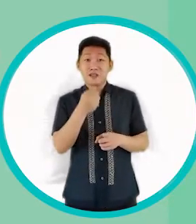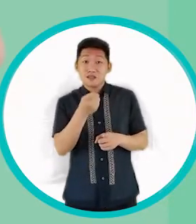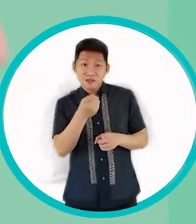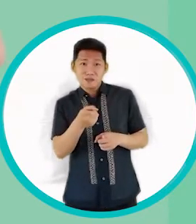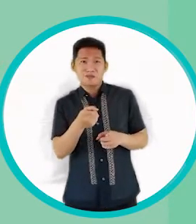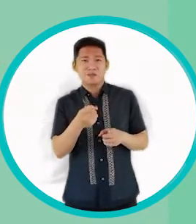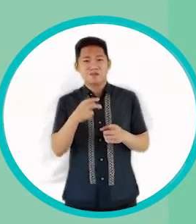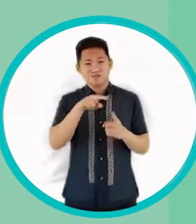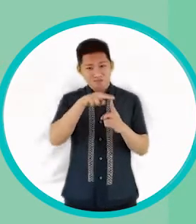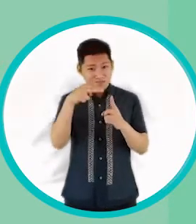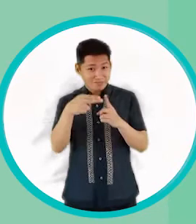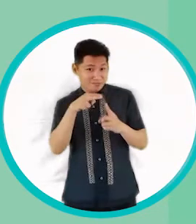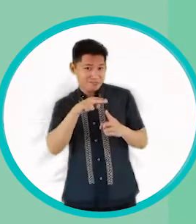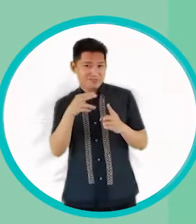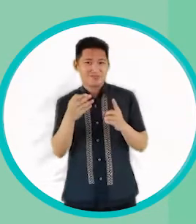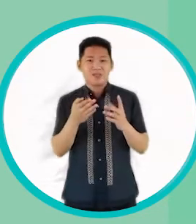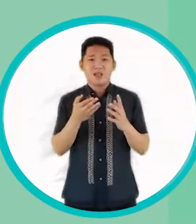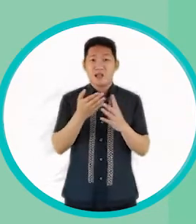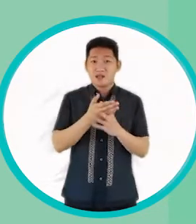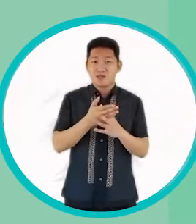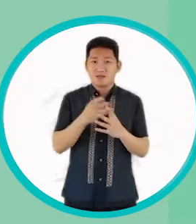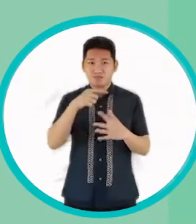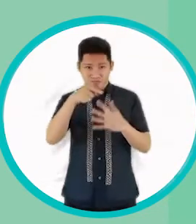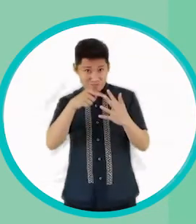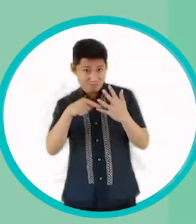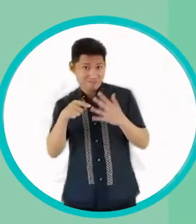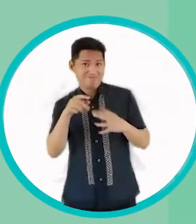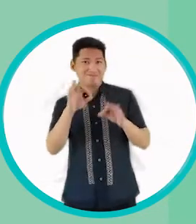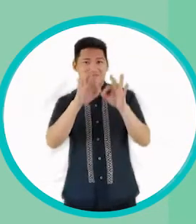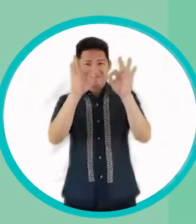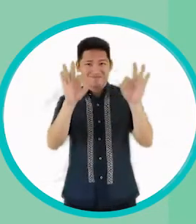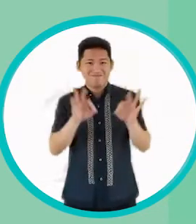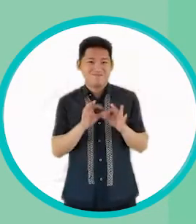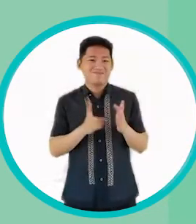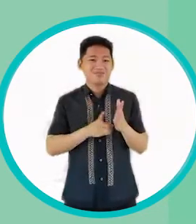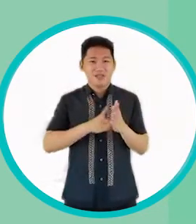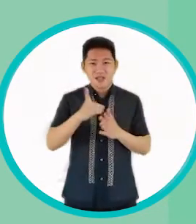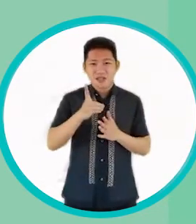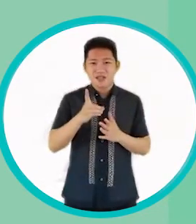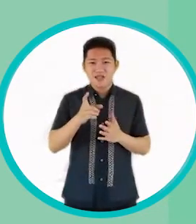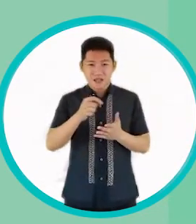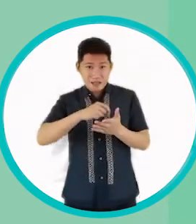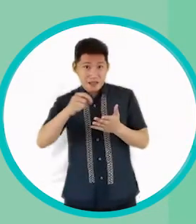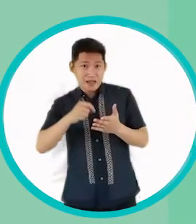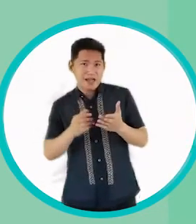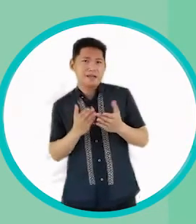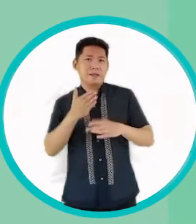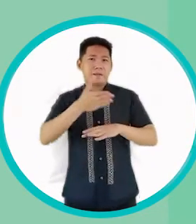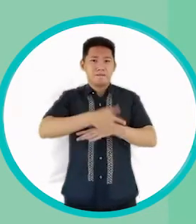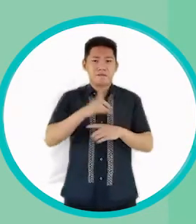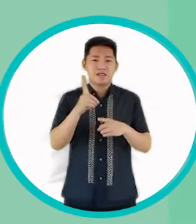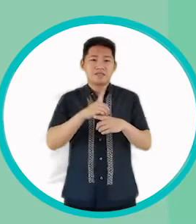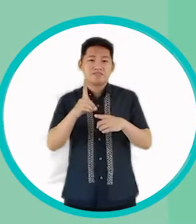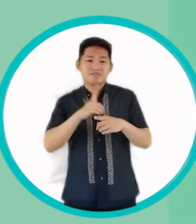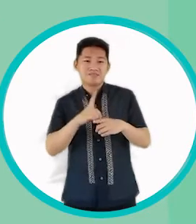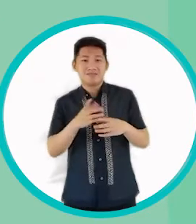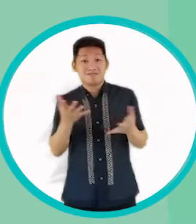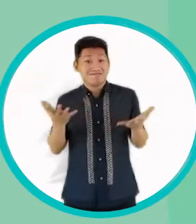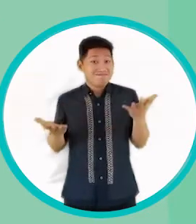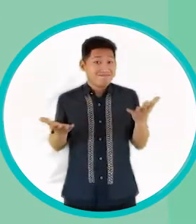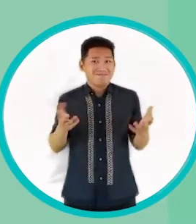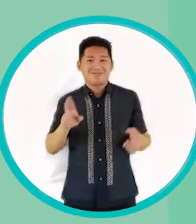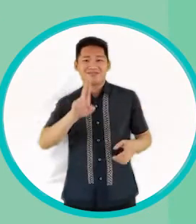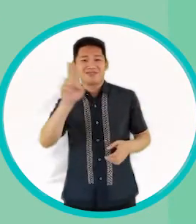able to distinguish between and among patterns of development in writing across disciplines. And of